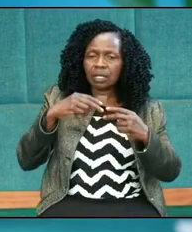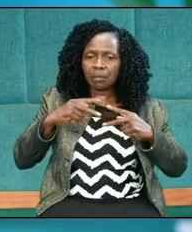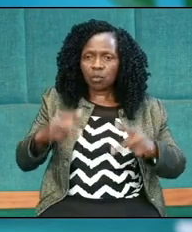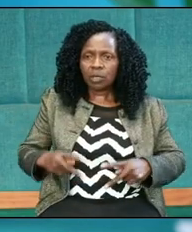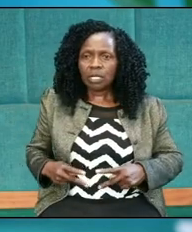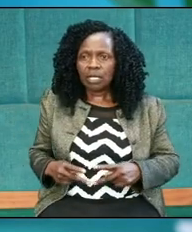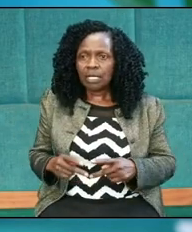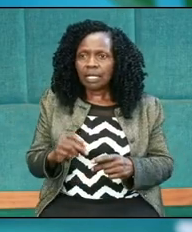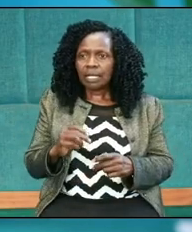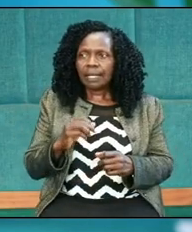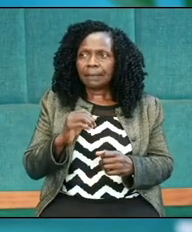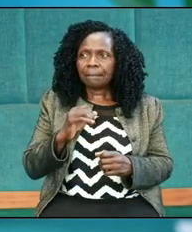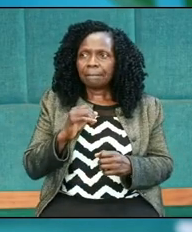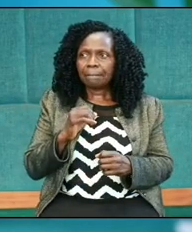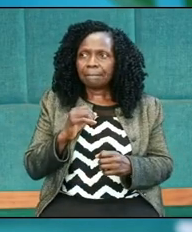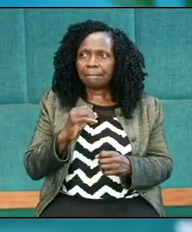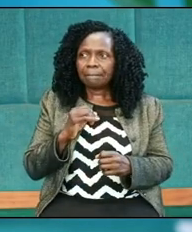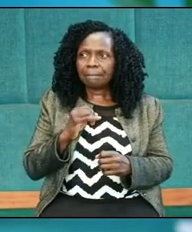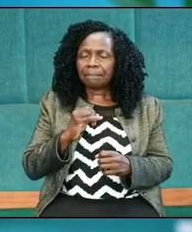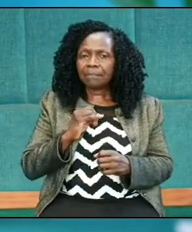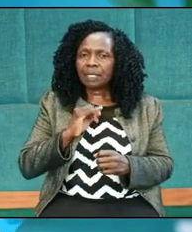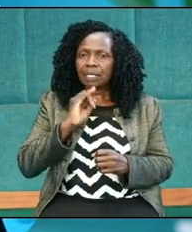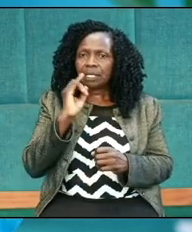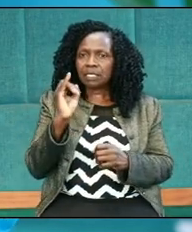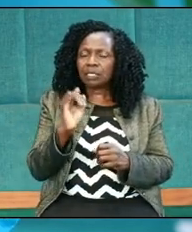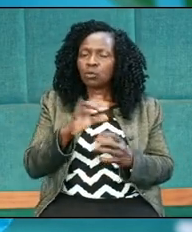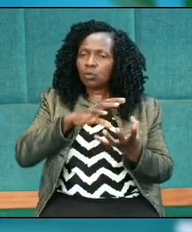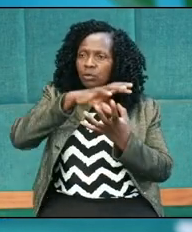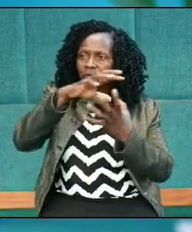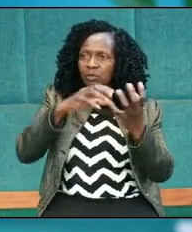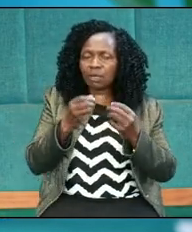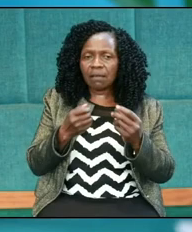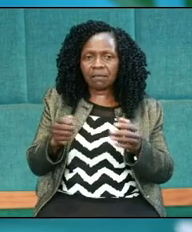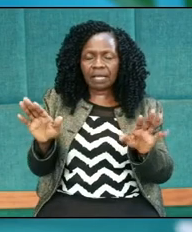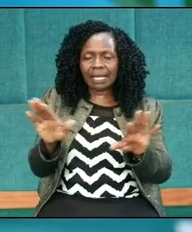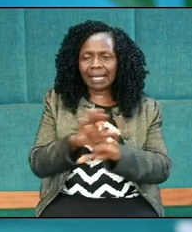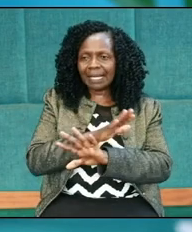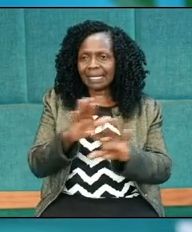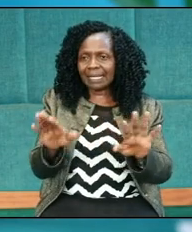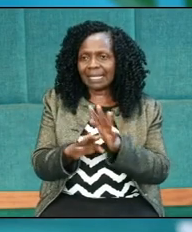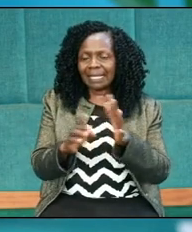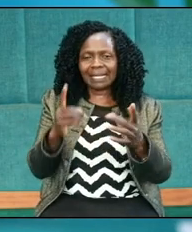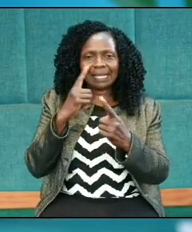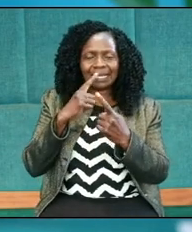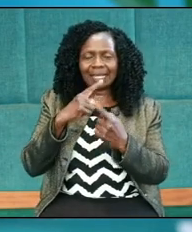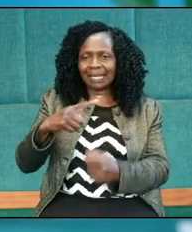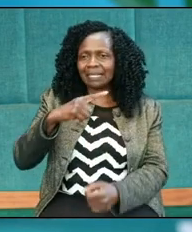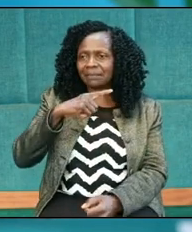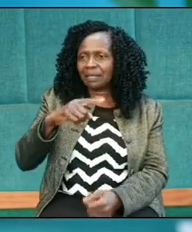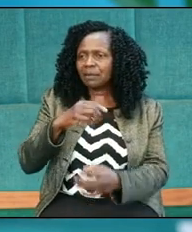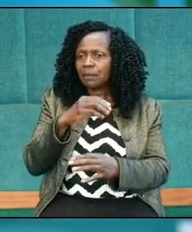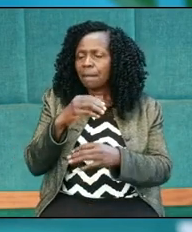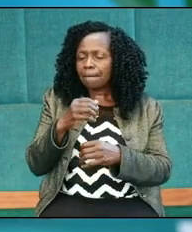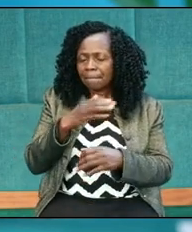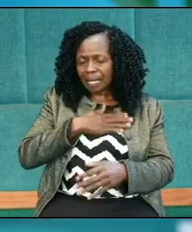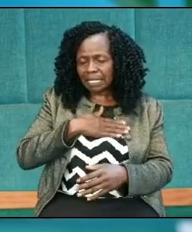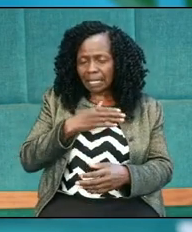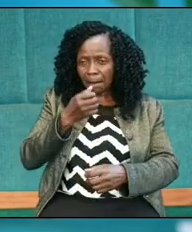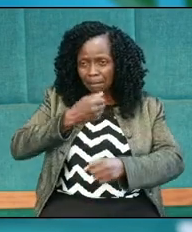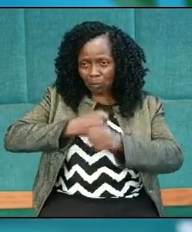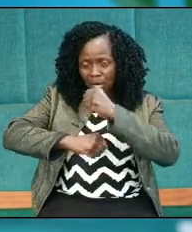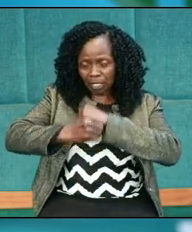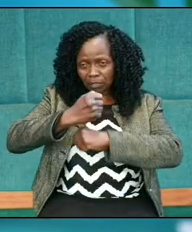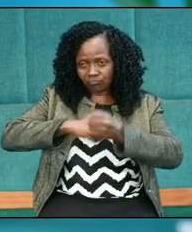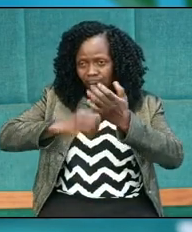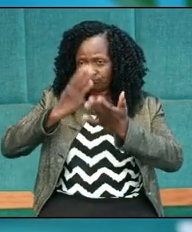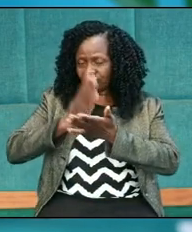is, you wear down your body because you don't know about everything. Yours is negative. Please practice what?